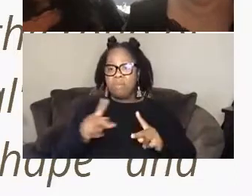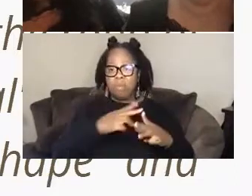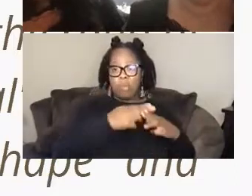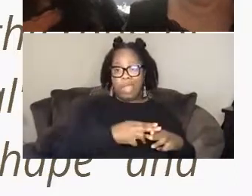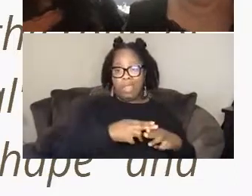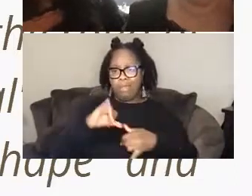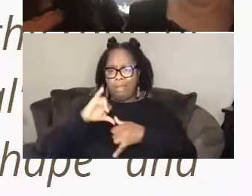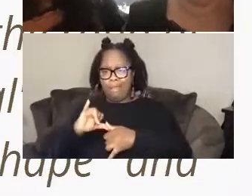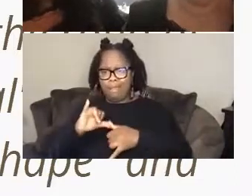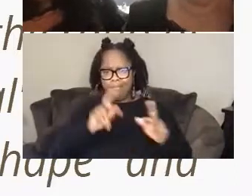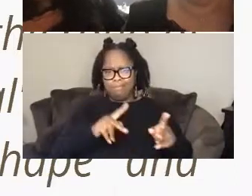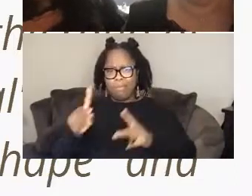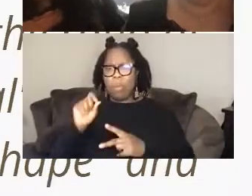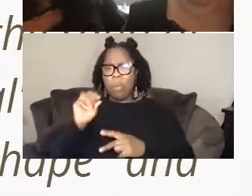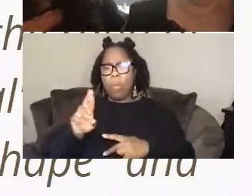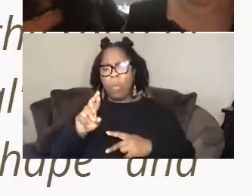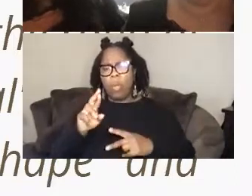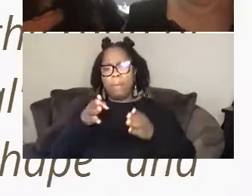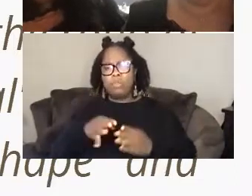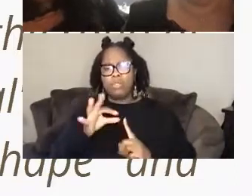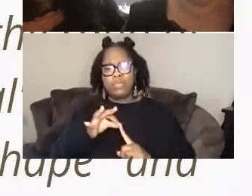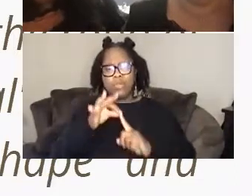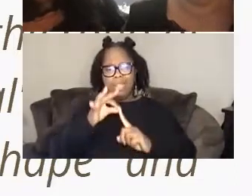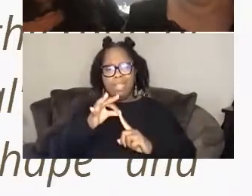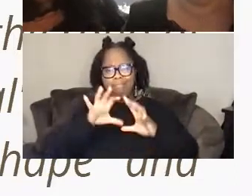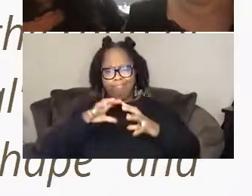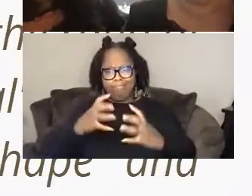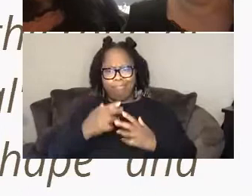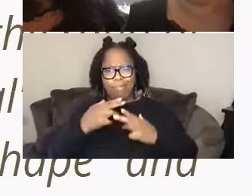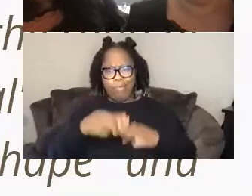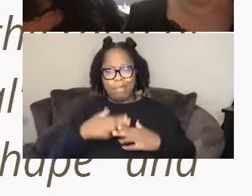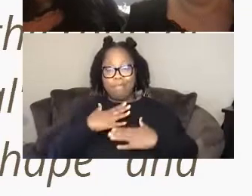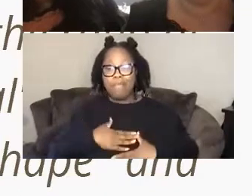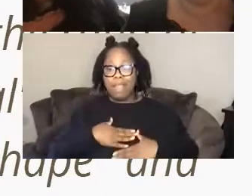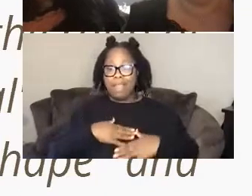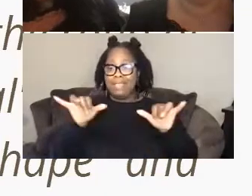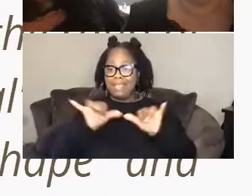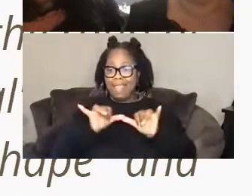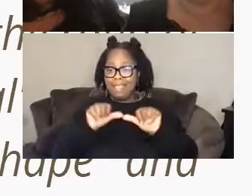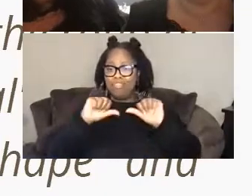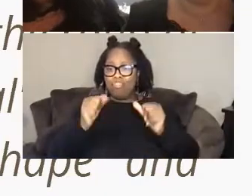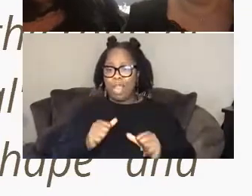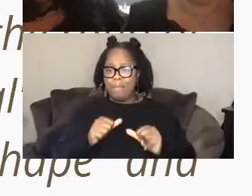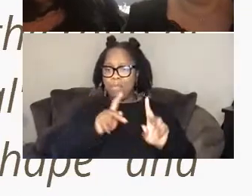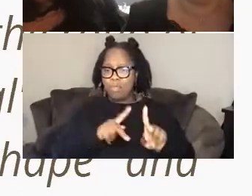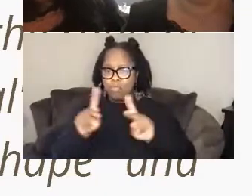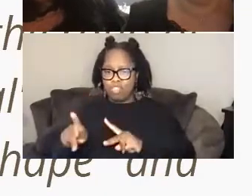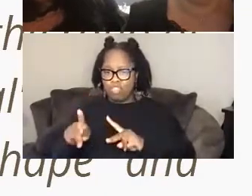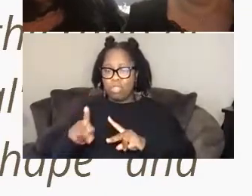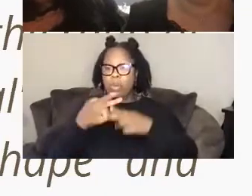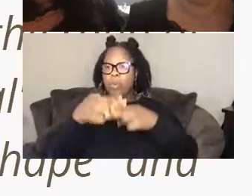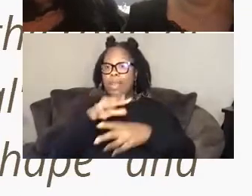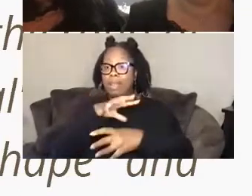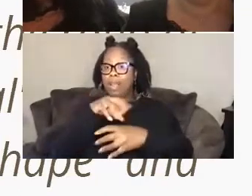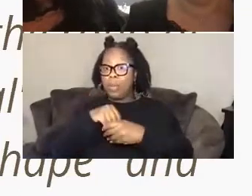an individual's unique physical composition of weight through body size, shape, and proportions. Weight encompasses, but is not